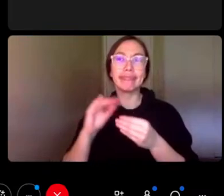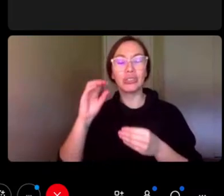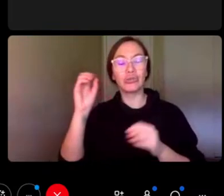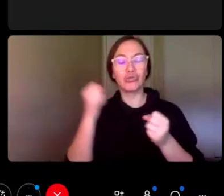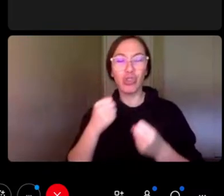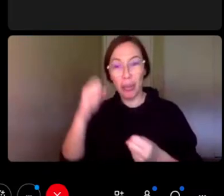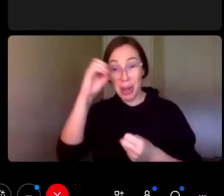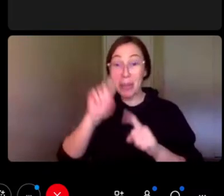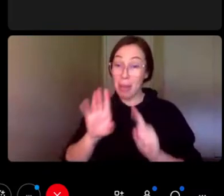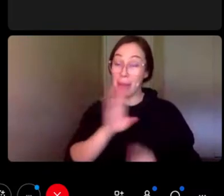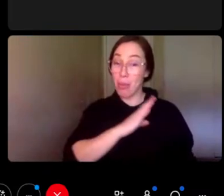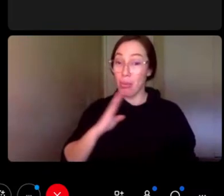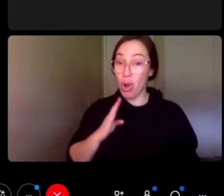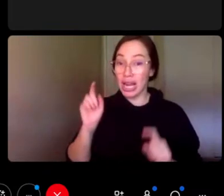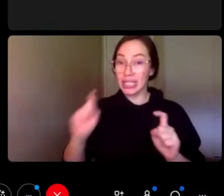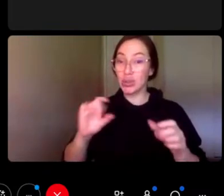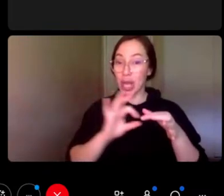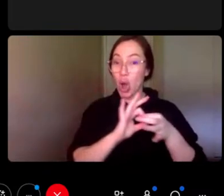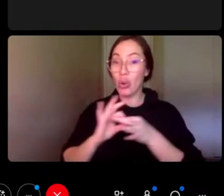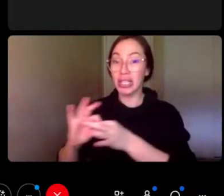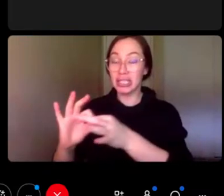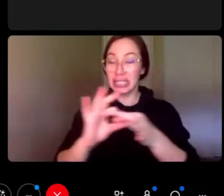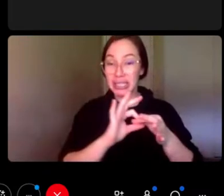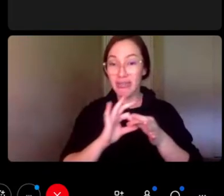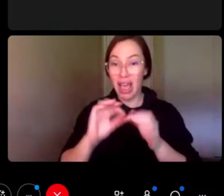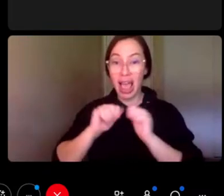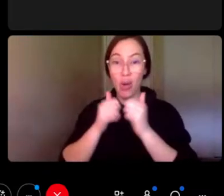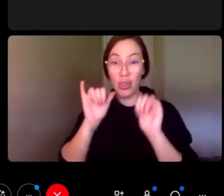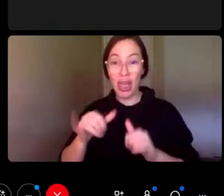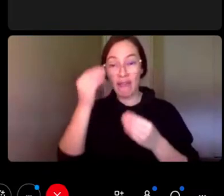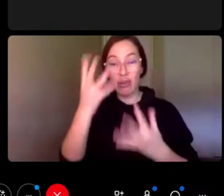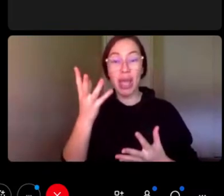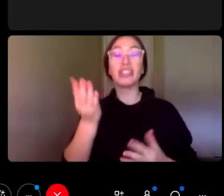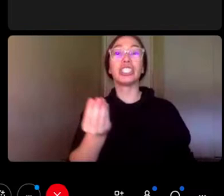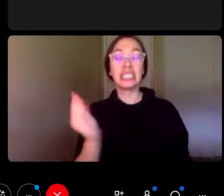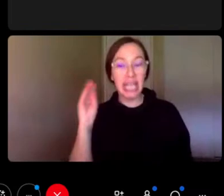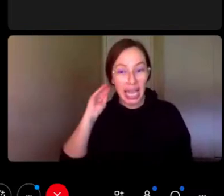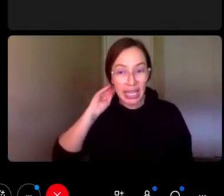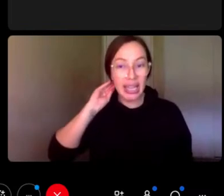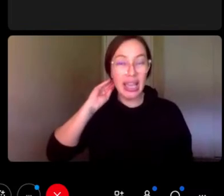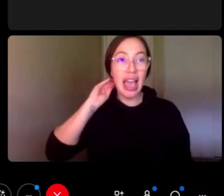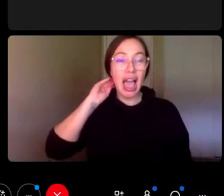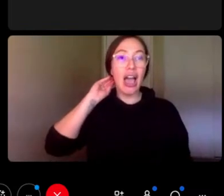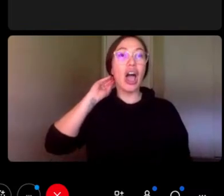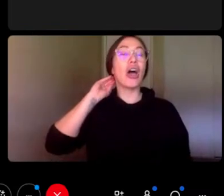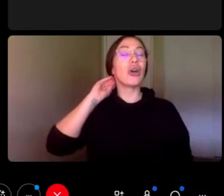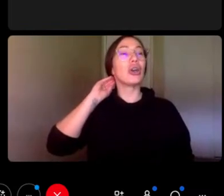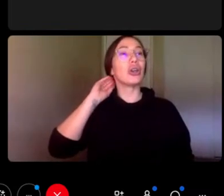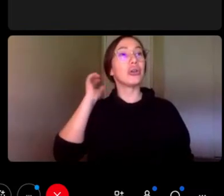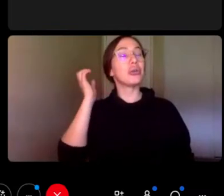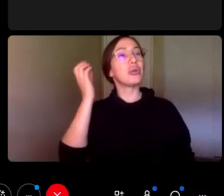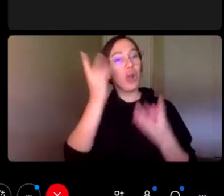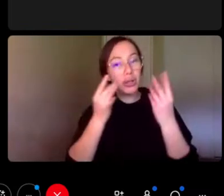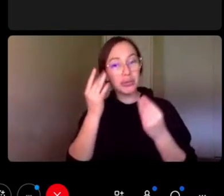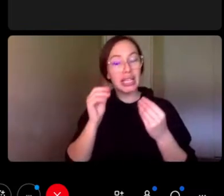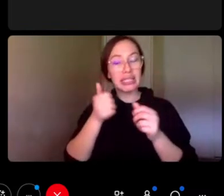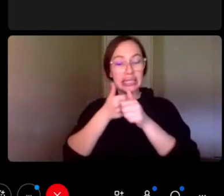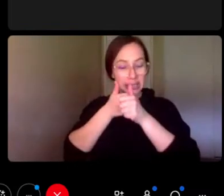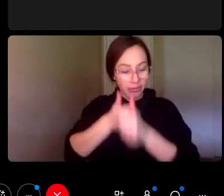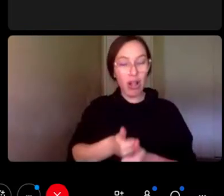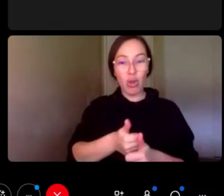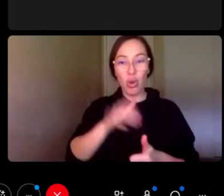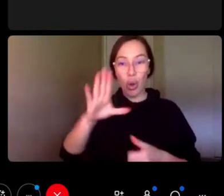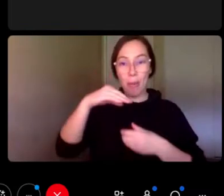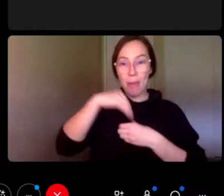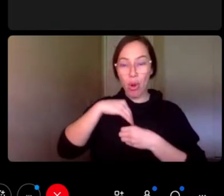board really needs to be cohesive about how that information is taken in, how you process it, how you stick to your moral imperative.